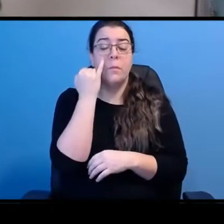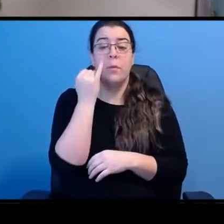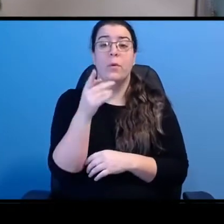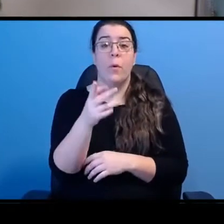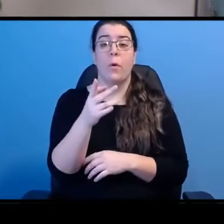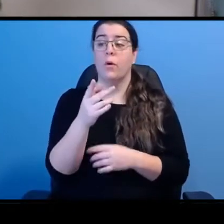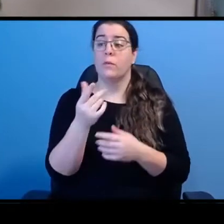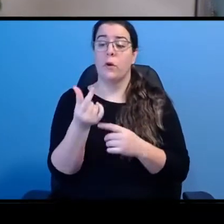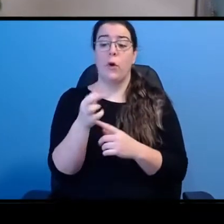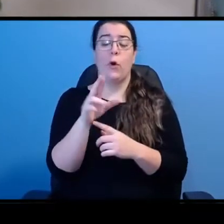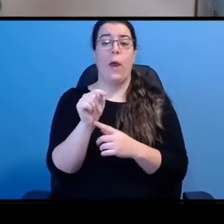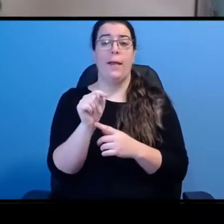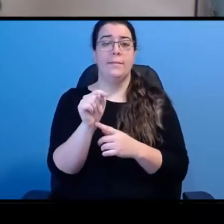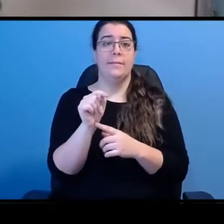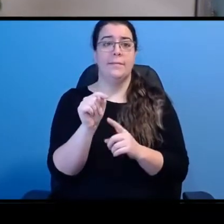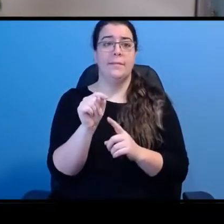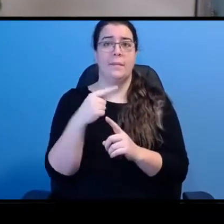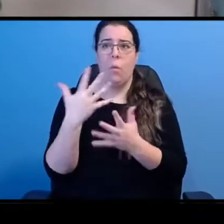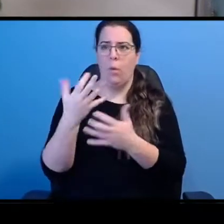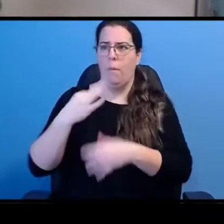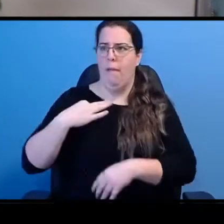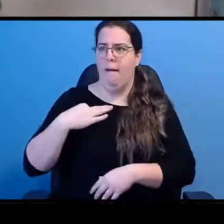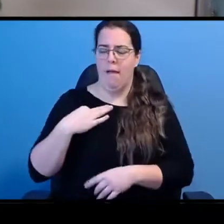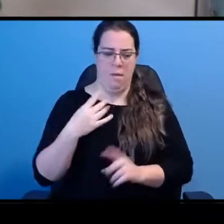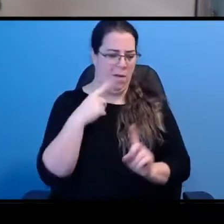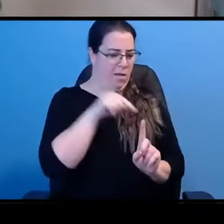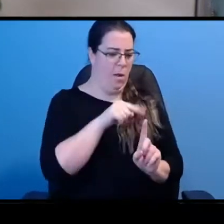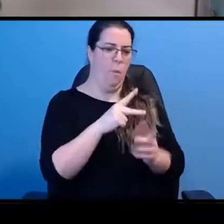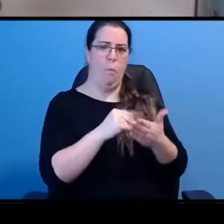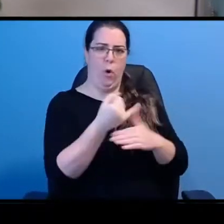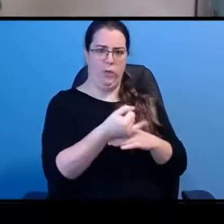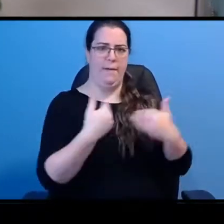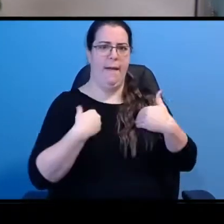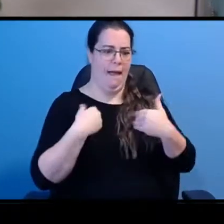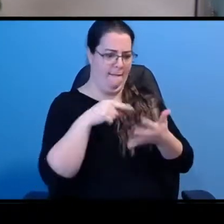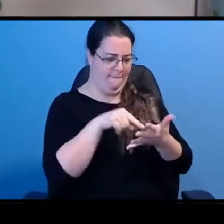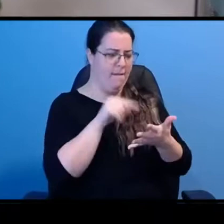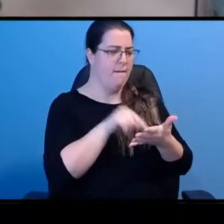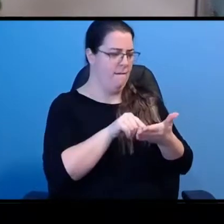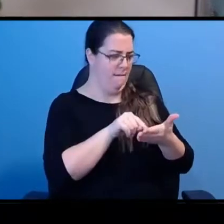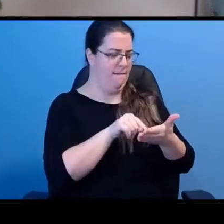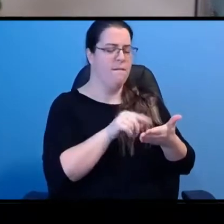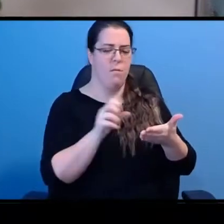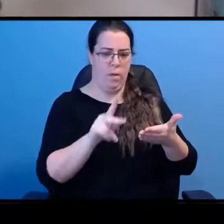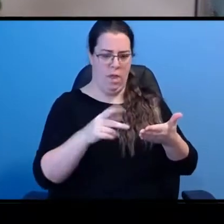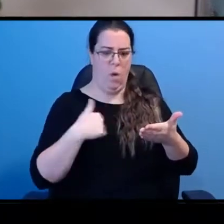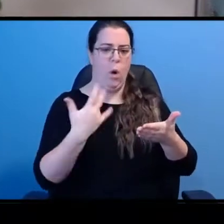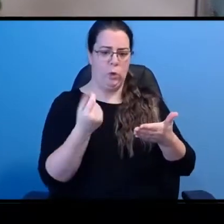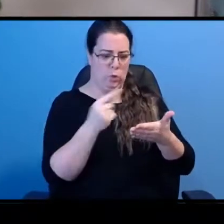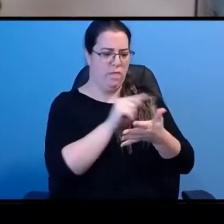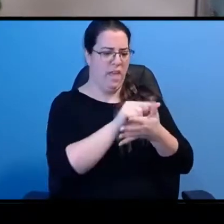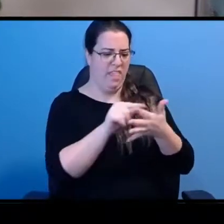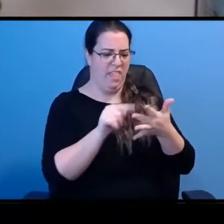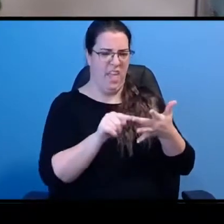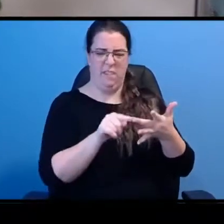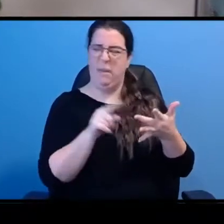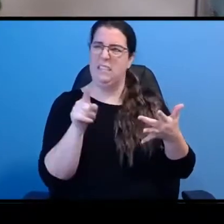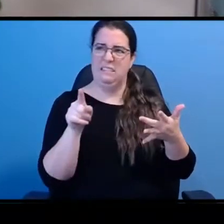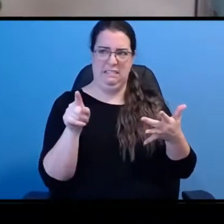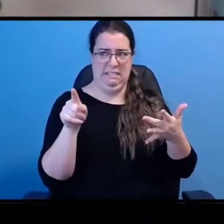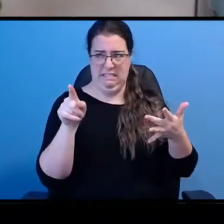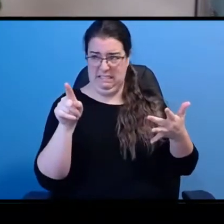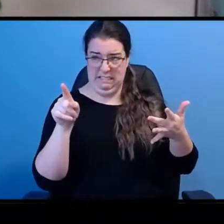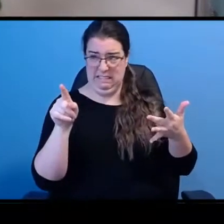trying to fulfill these criteria that you're being asked of, even if you feel like, that's not really what I wanted this to look like, or that's not really